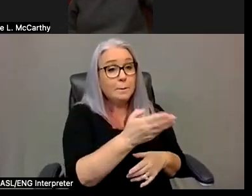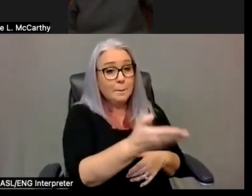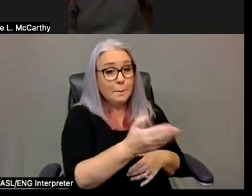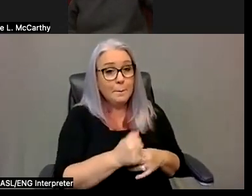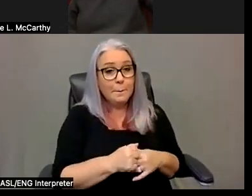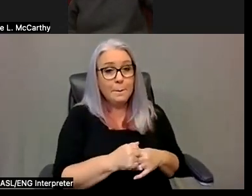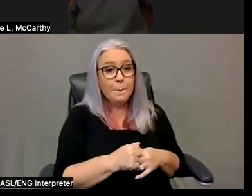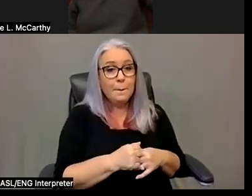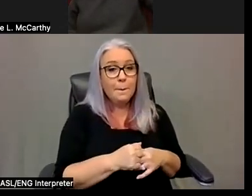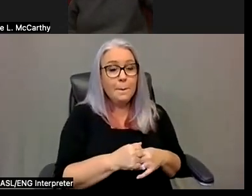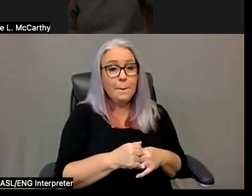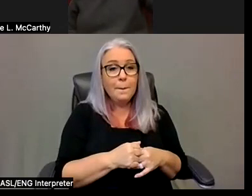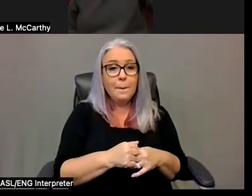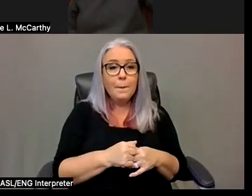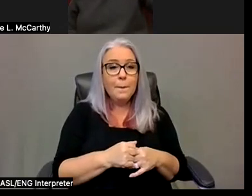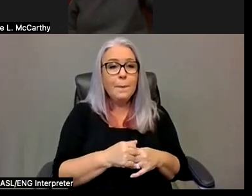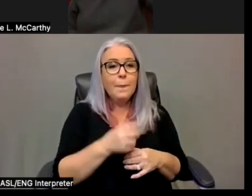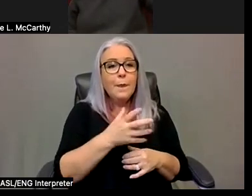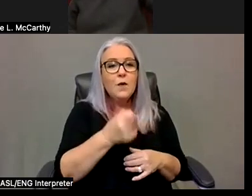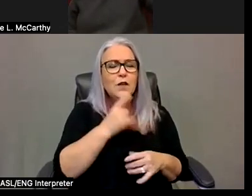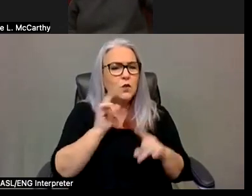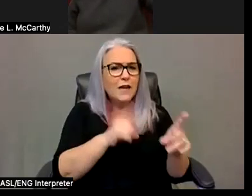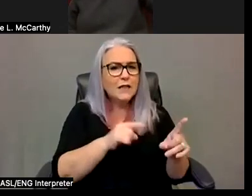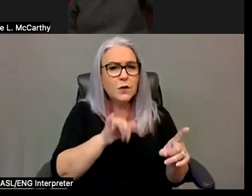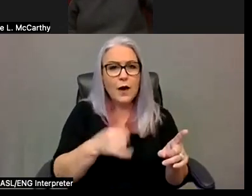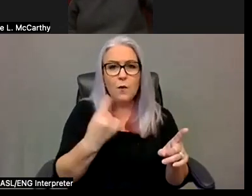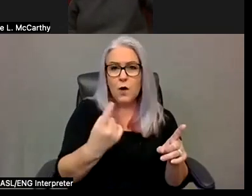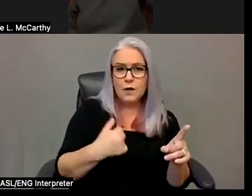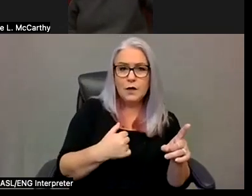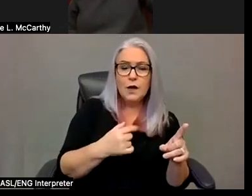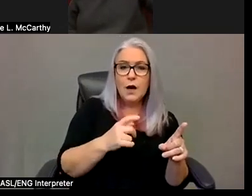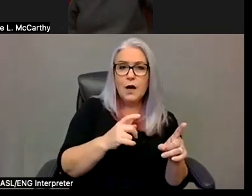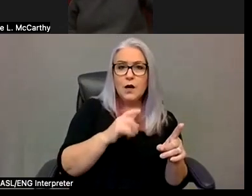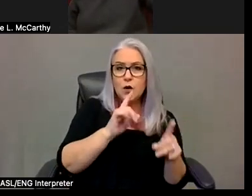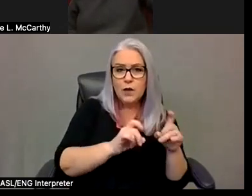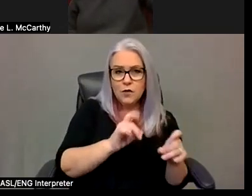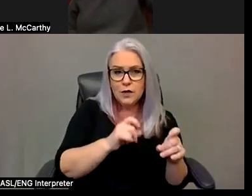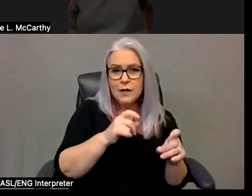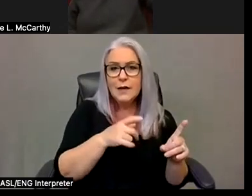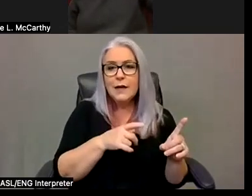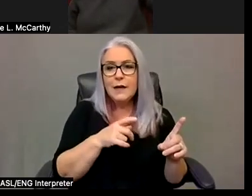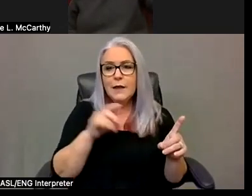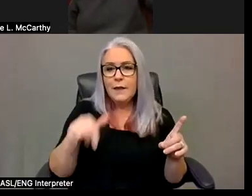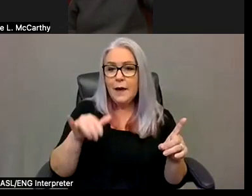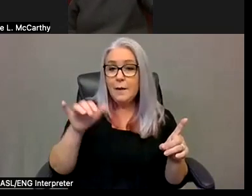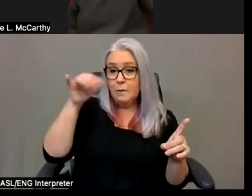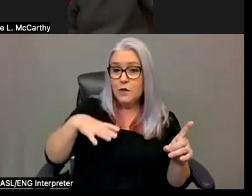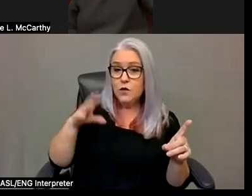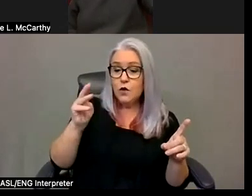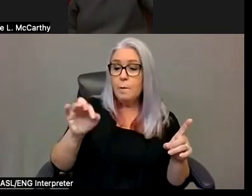you. I want to answer that one question that Mr. Bartolacci alluded to, and I agree